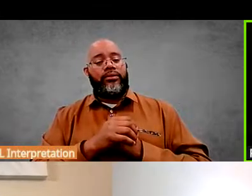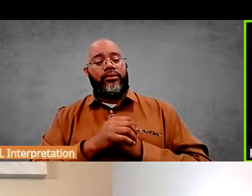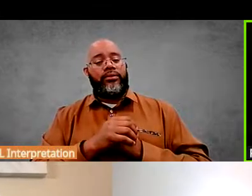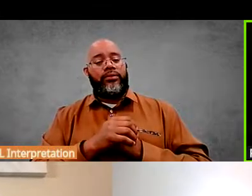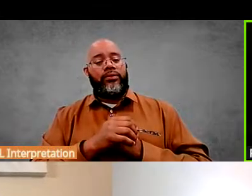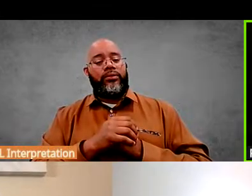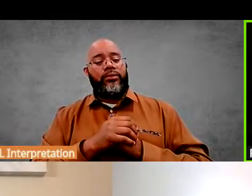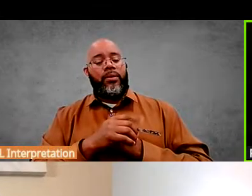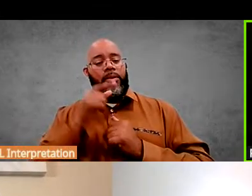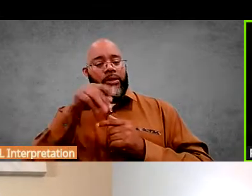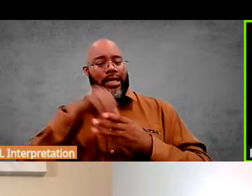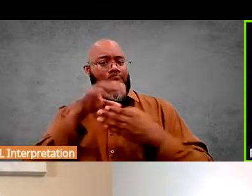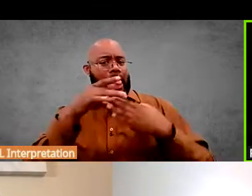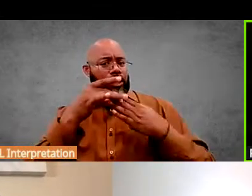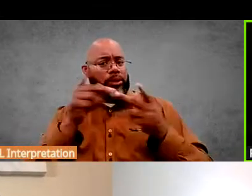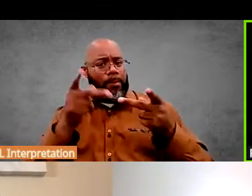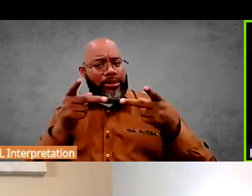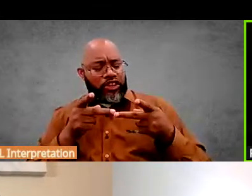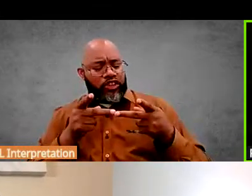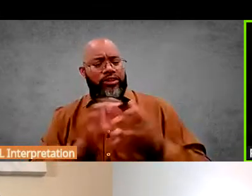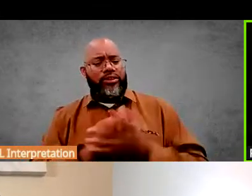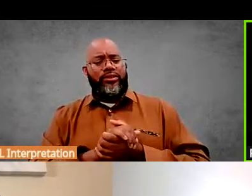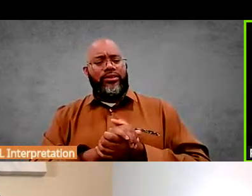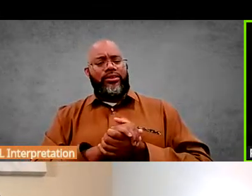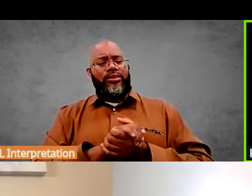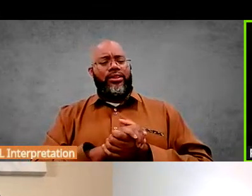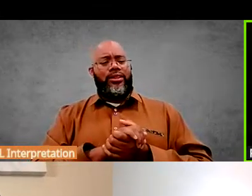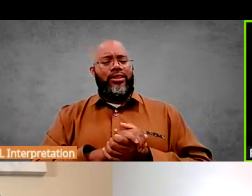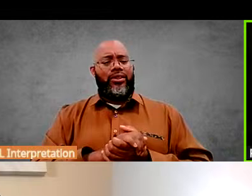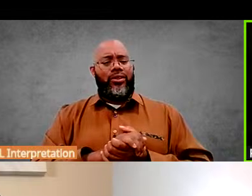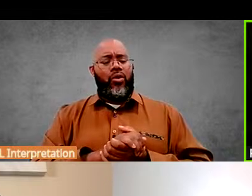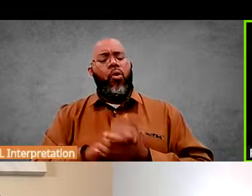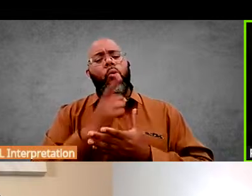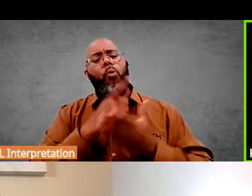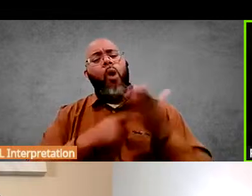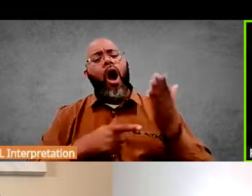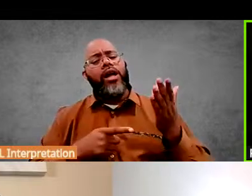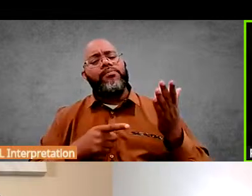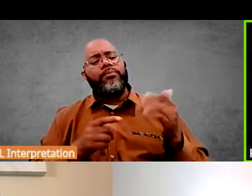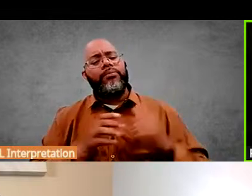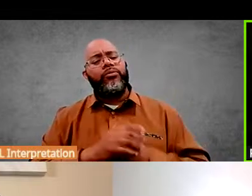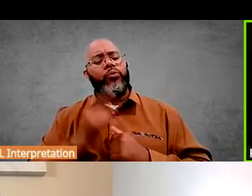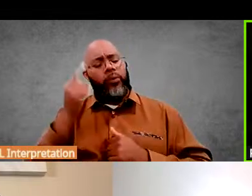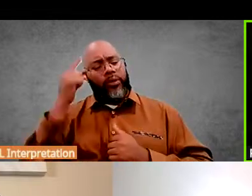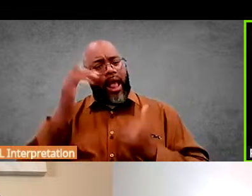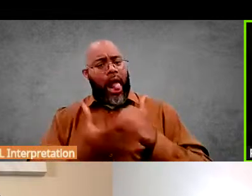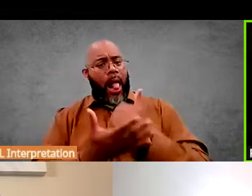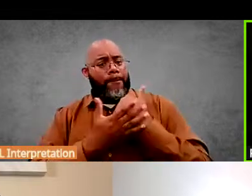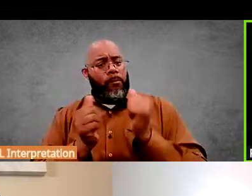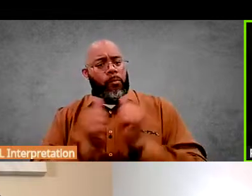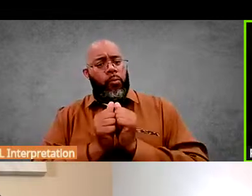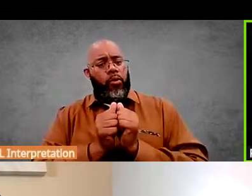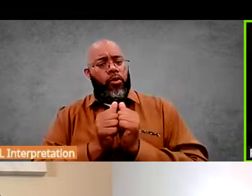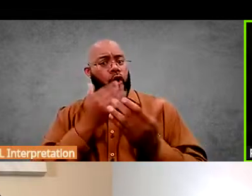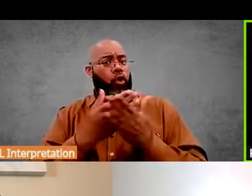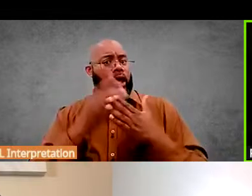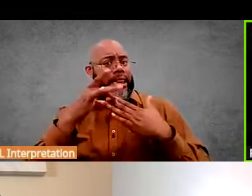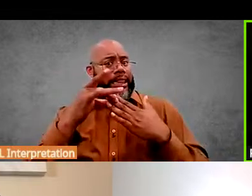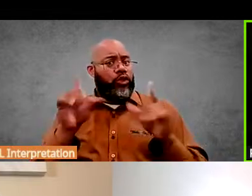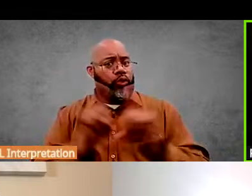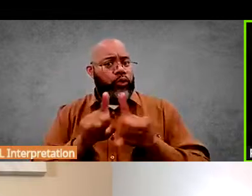like you're in leadership positions in a sense, like what do you think helps with being a good leader as